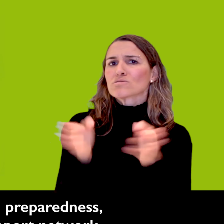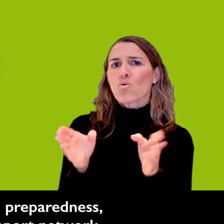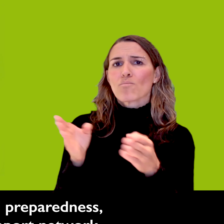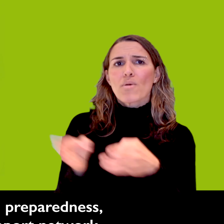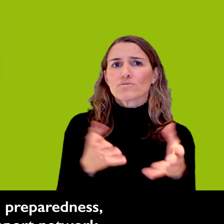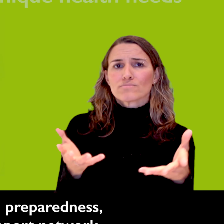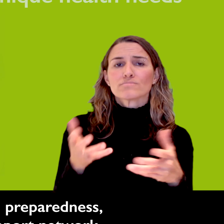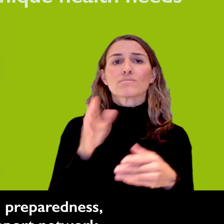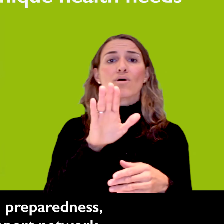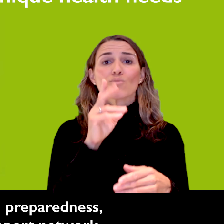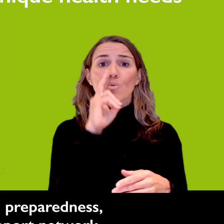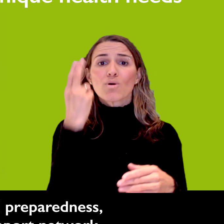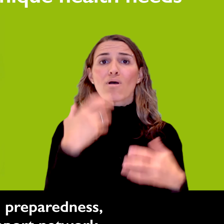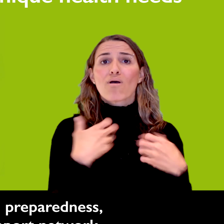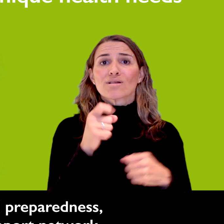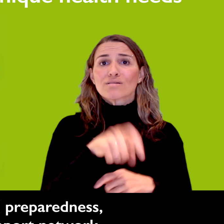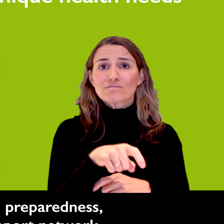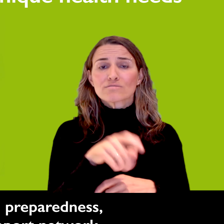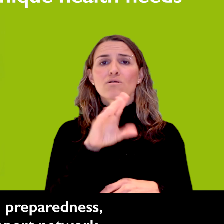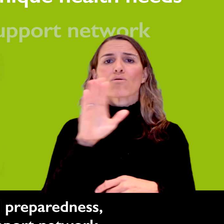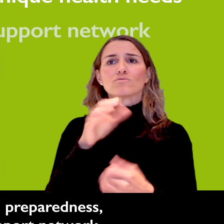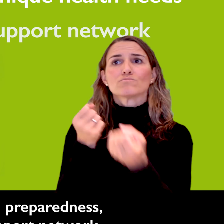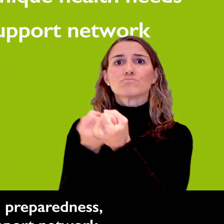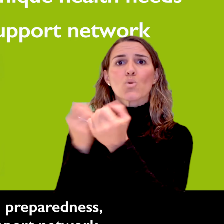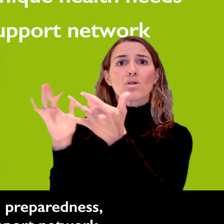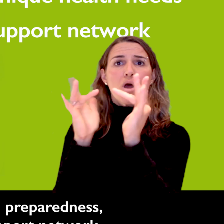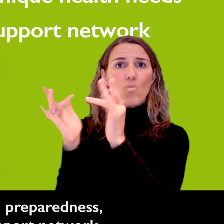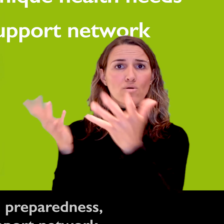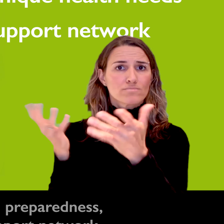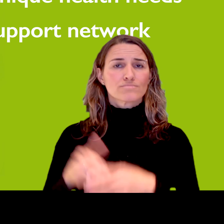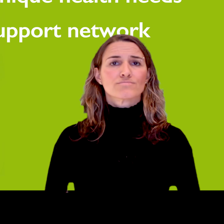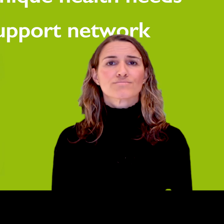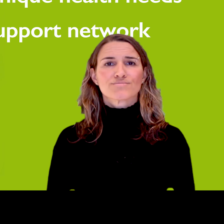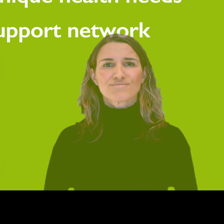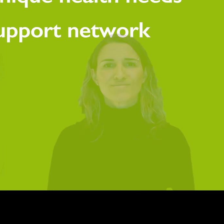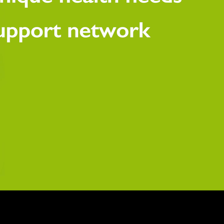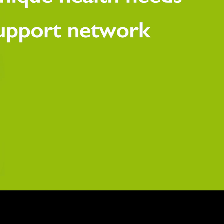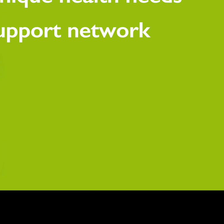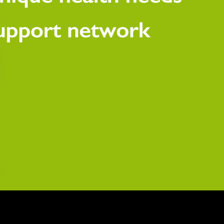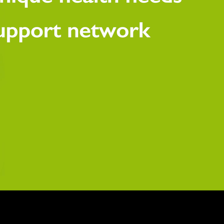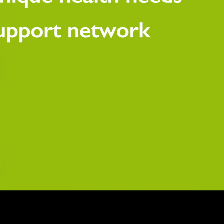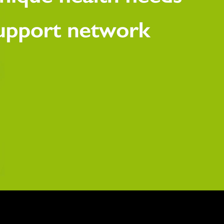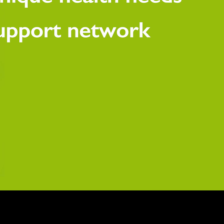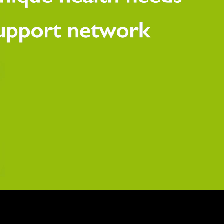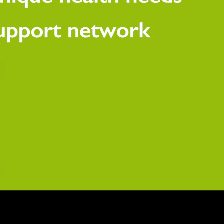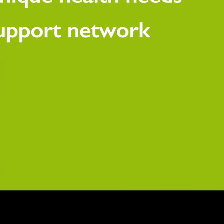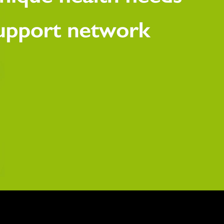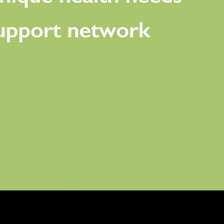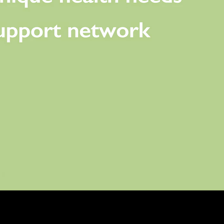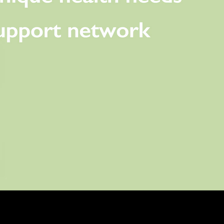general preparedness, your unique health needs, and your support network.